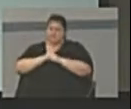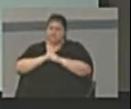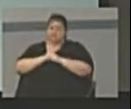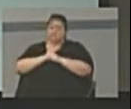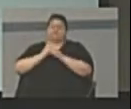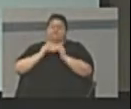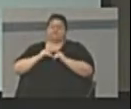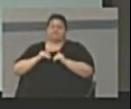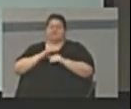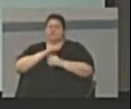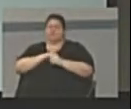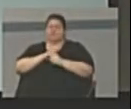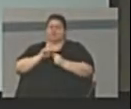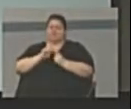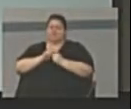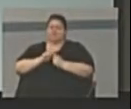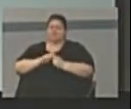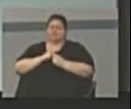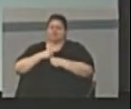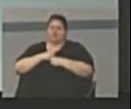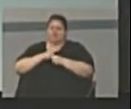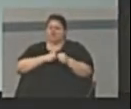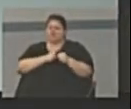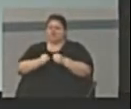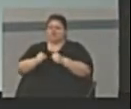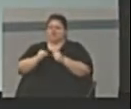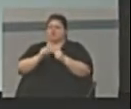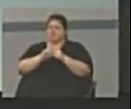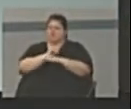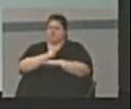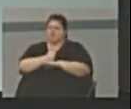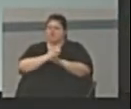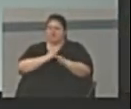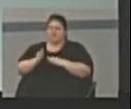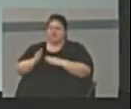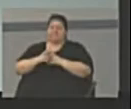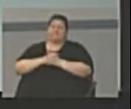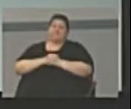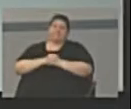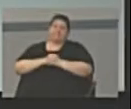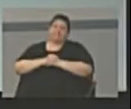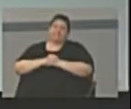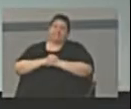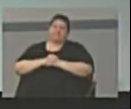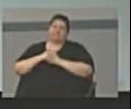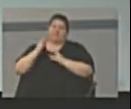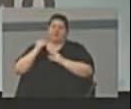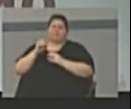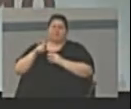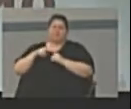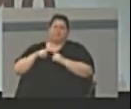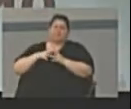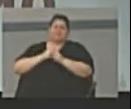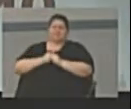includes specific strategies to implement the plan. So why are we updating a general plan?